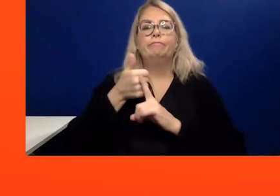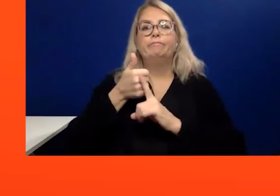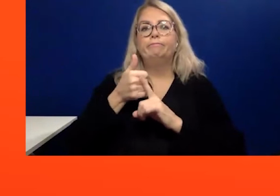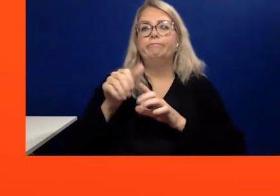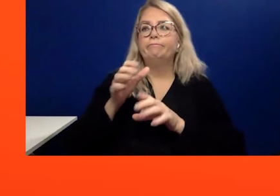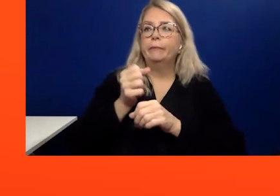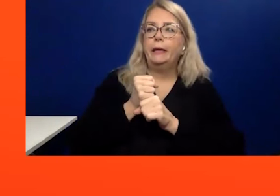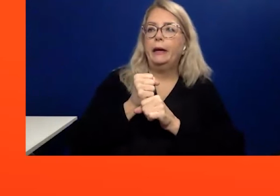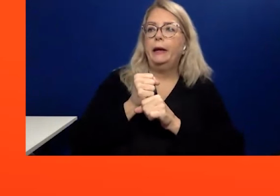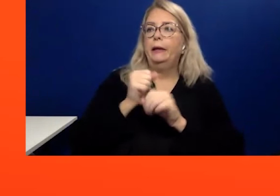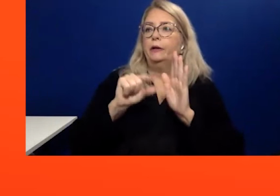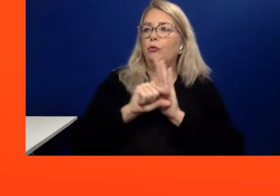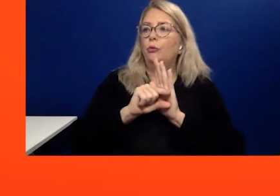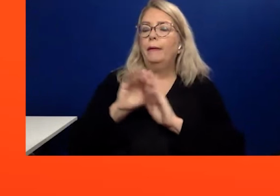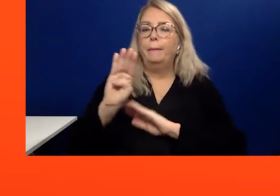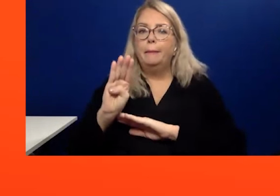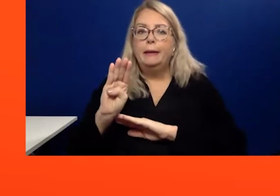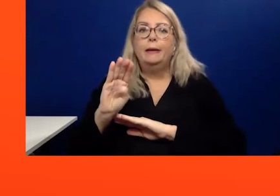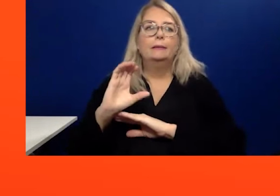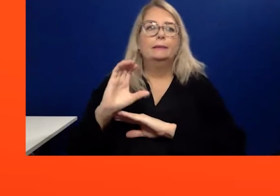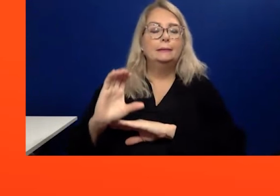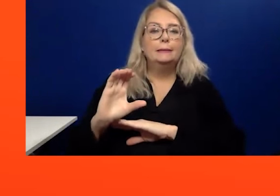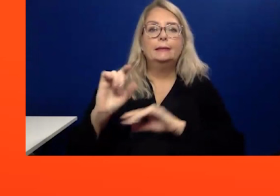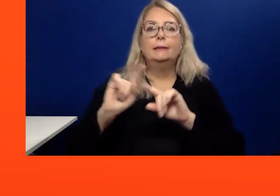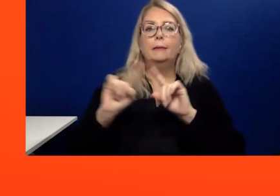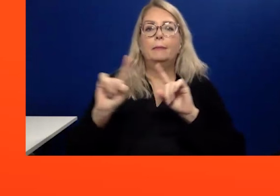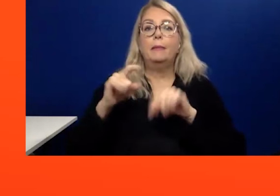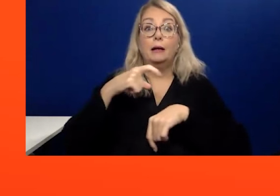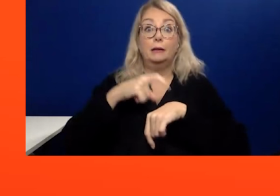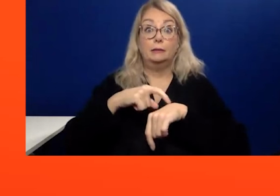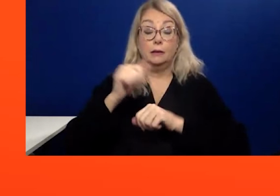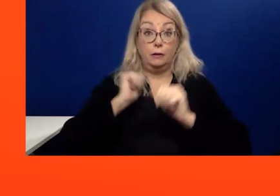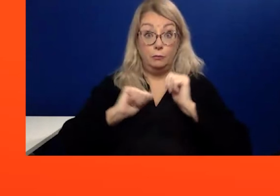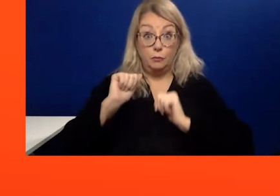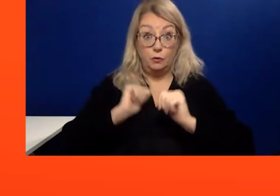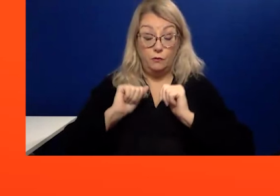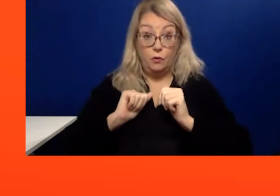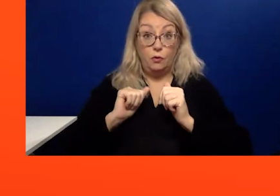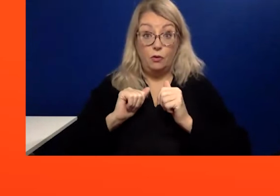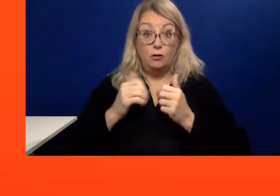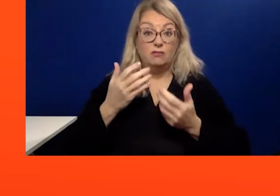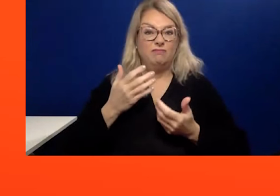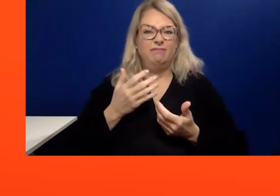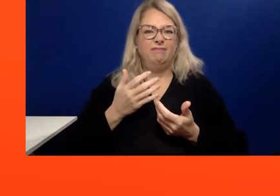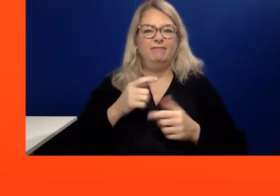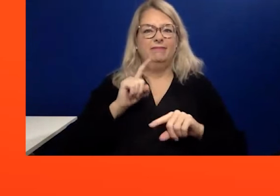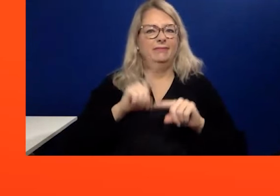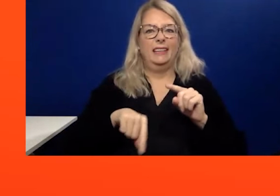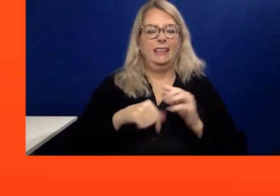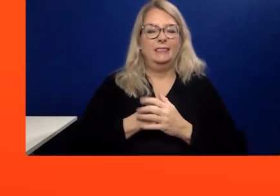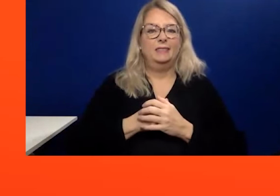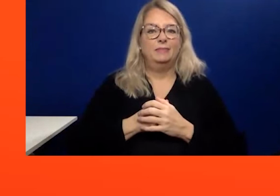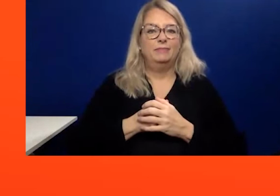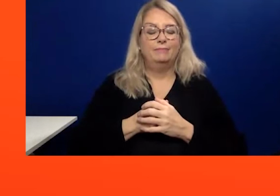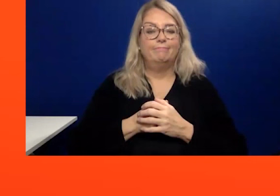C, but when it comes time to perform, may not do so well. Right? I